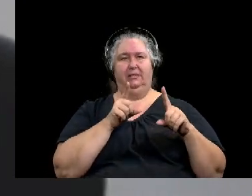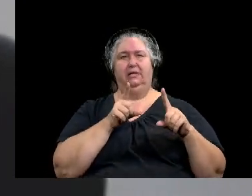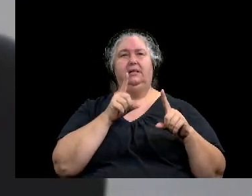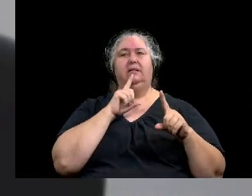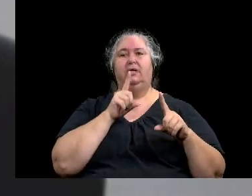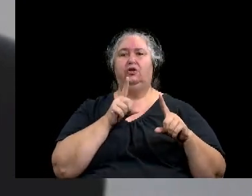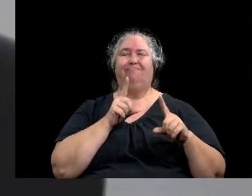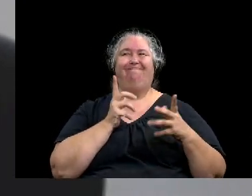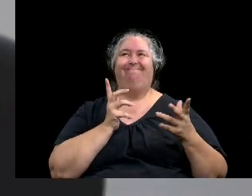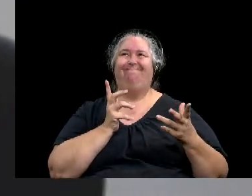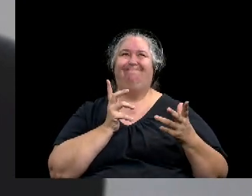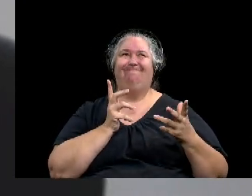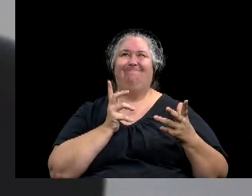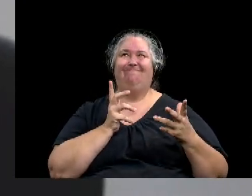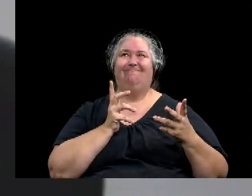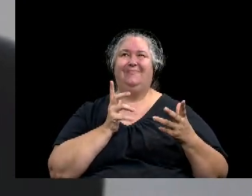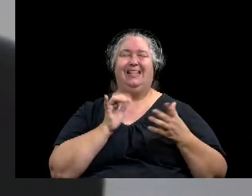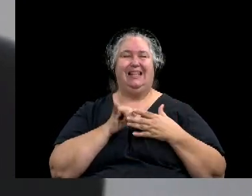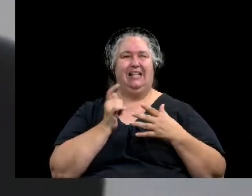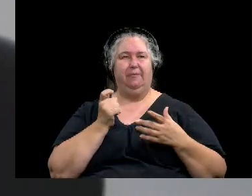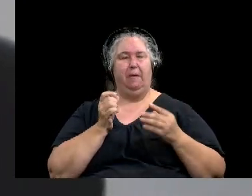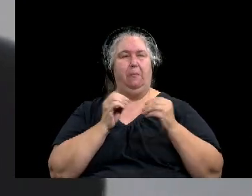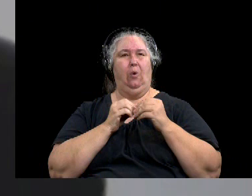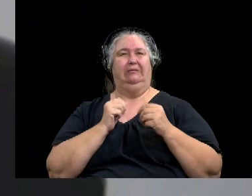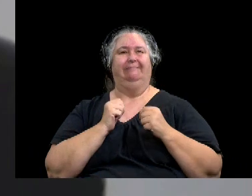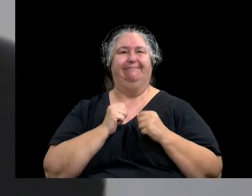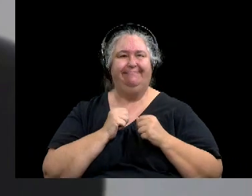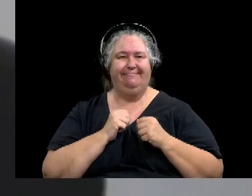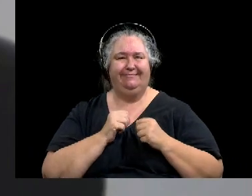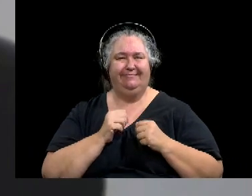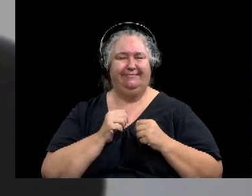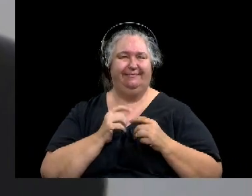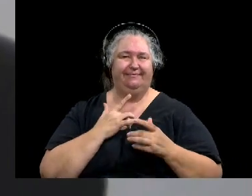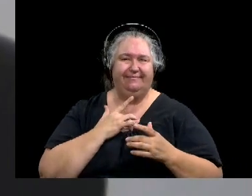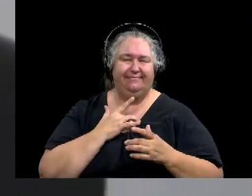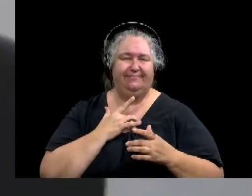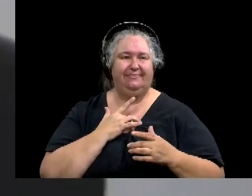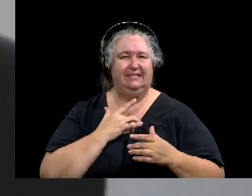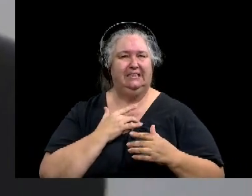of anxiety, intensity, worry,